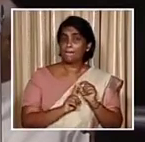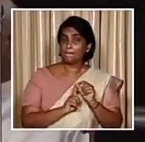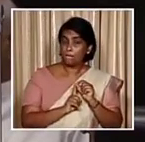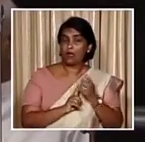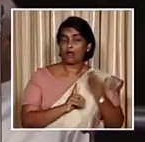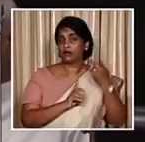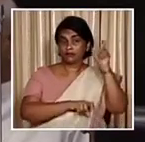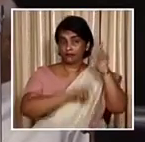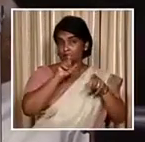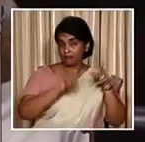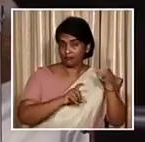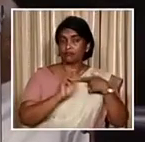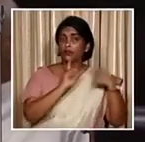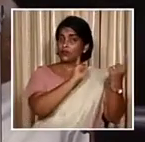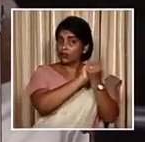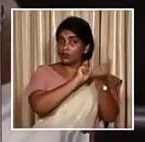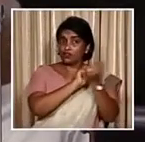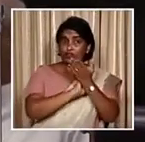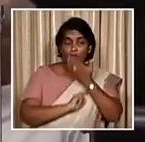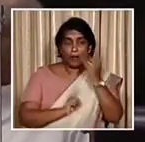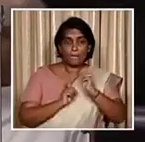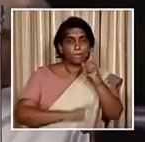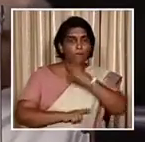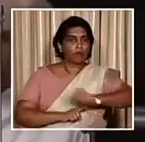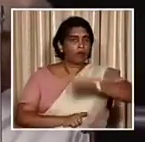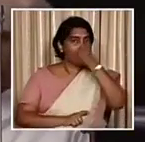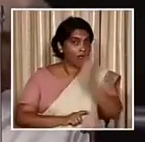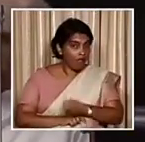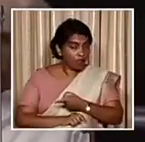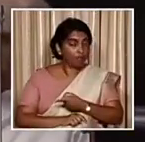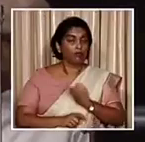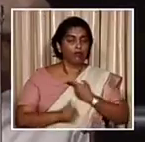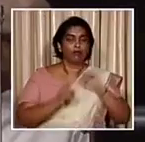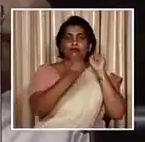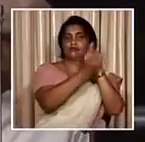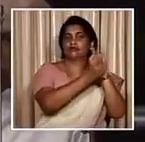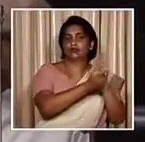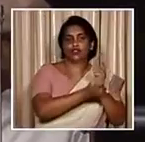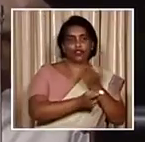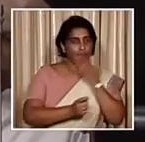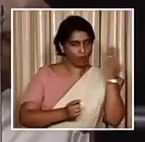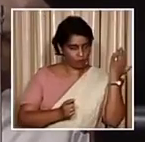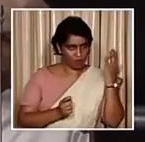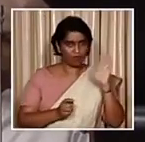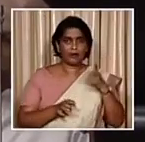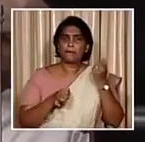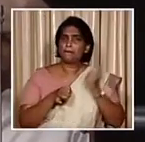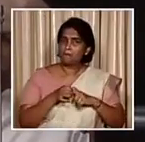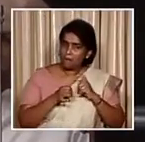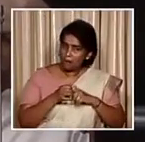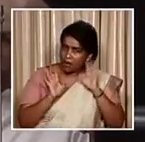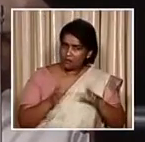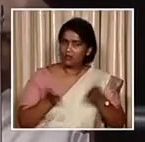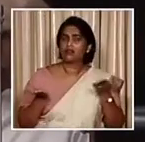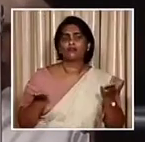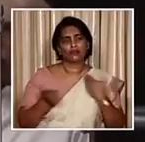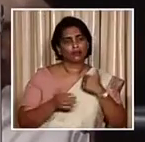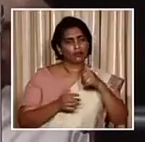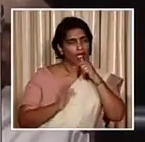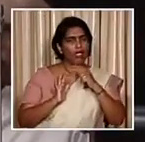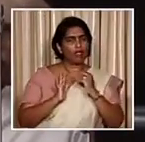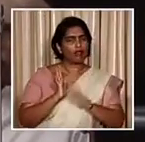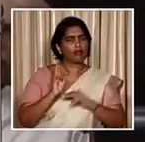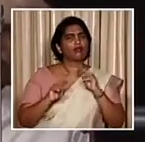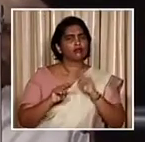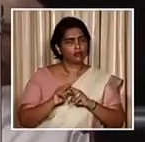I urge this house to accept the report. If you have any issues, you can talk it over with the IMF when they come back. That's all I'm asking. I'm